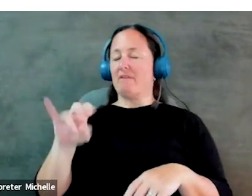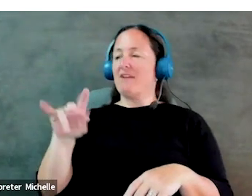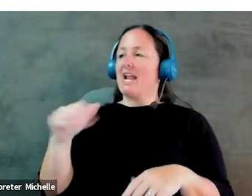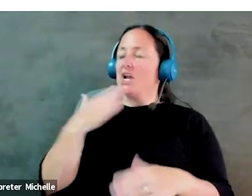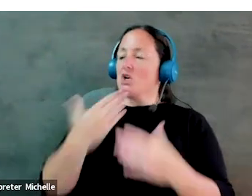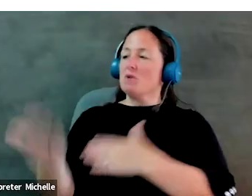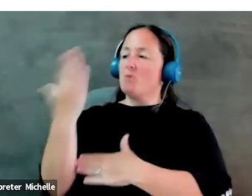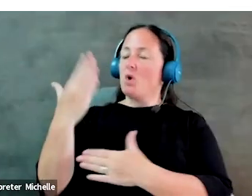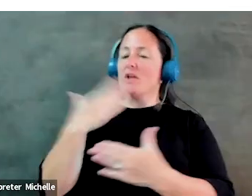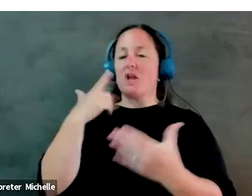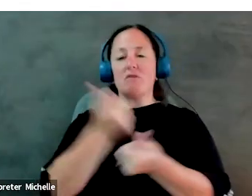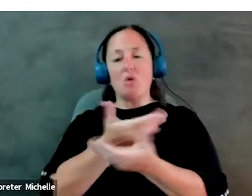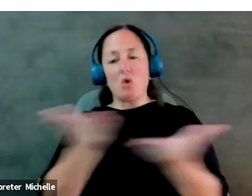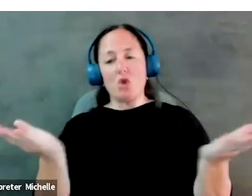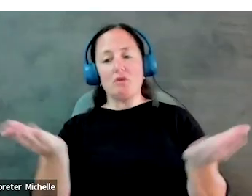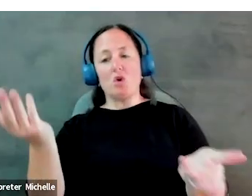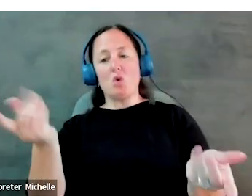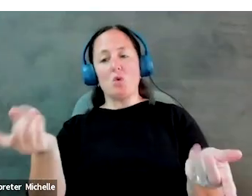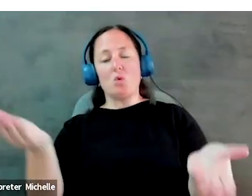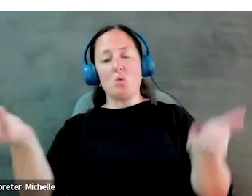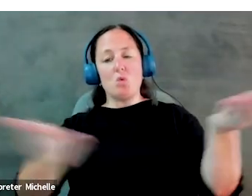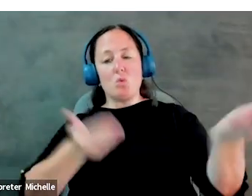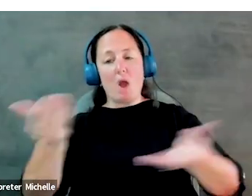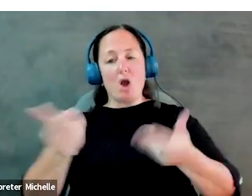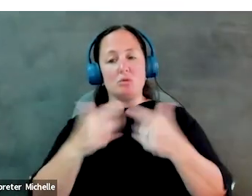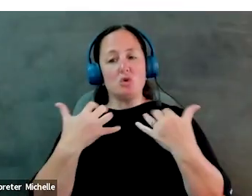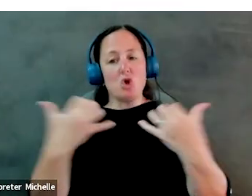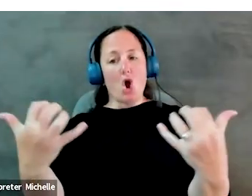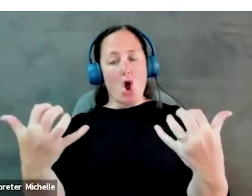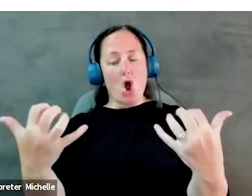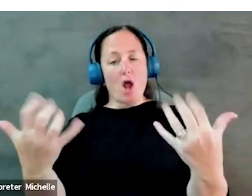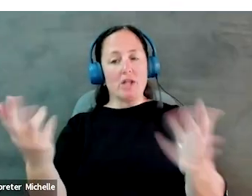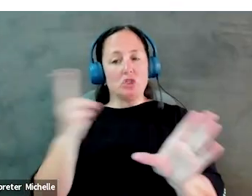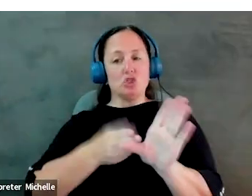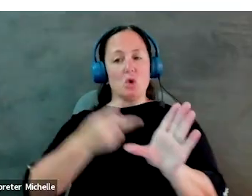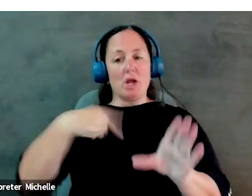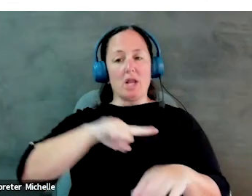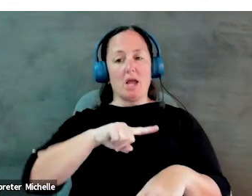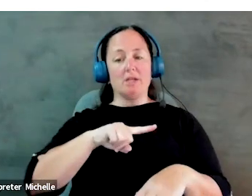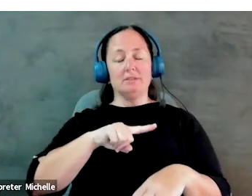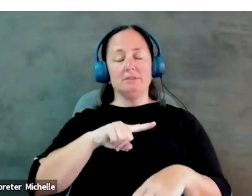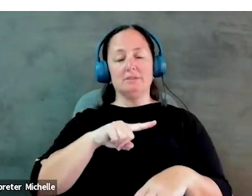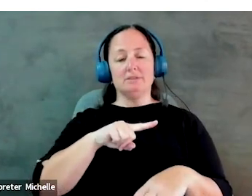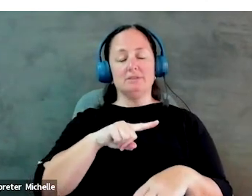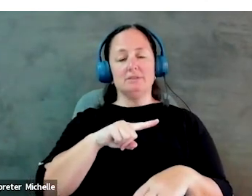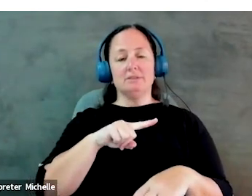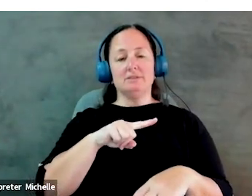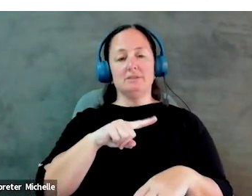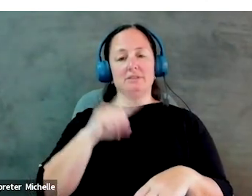Viviana, good morning, and thanks to all of you, and welcome to all of the audience that is connecting to this new